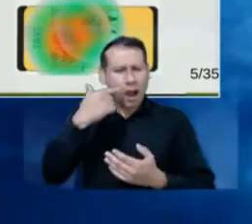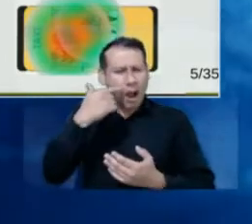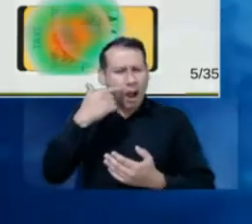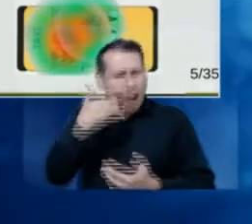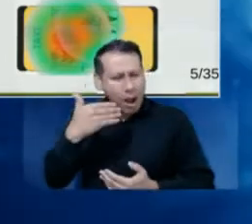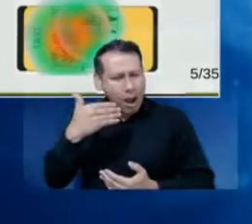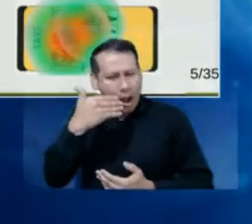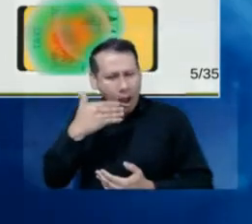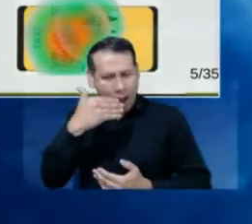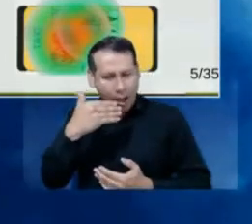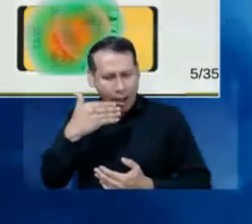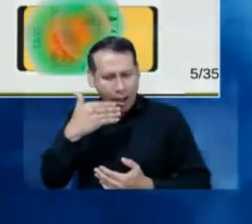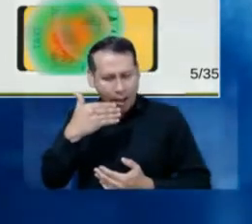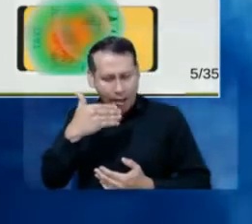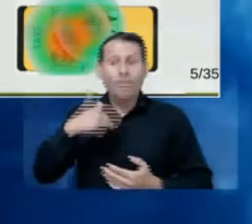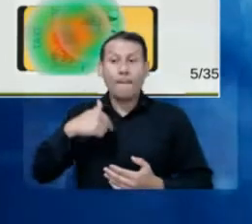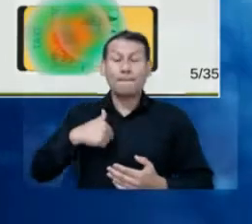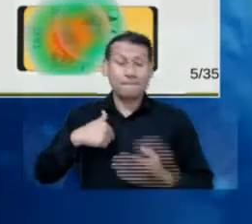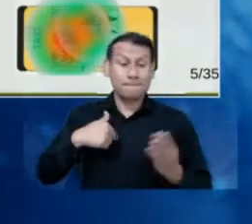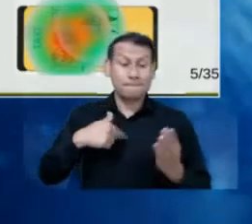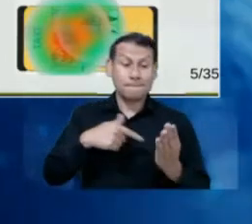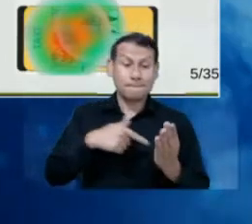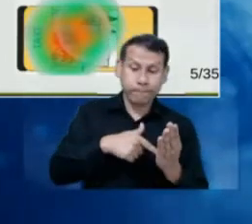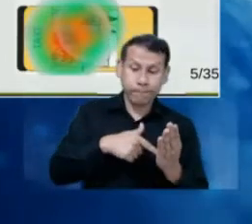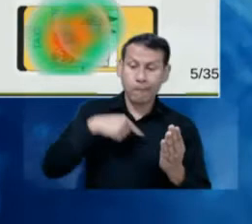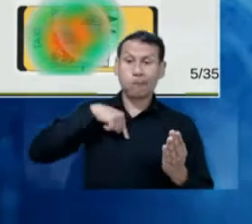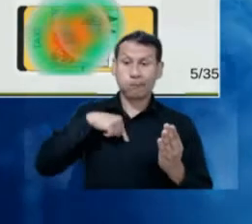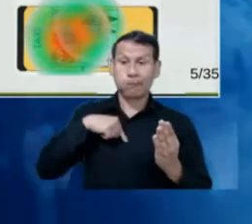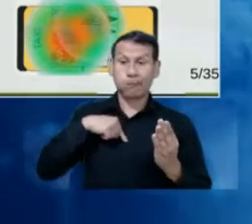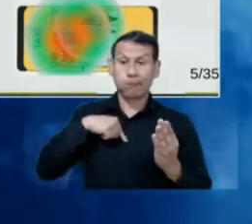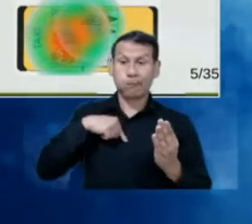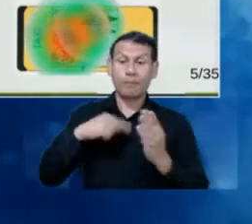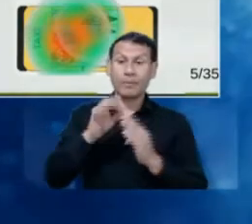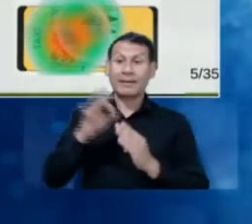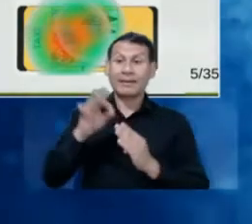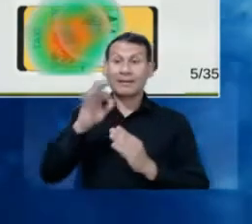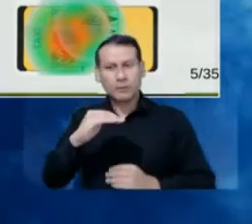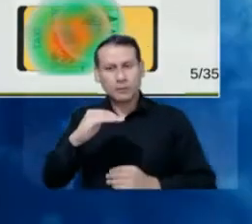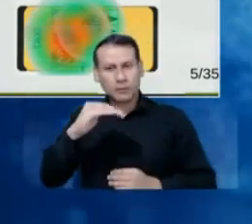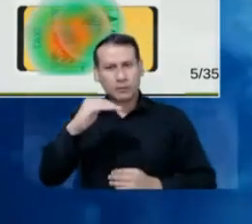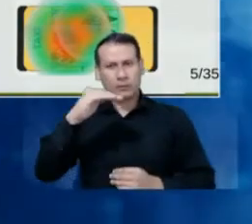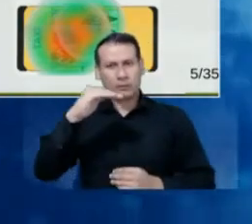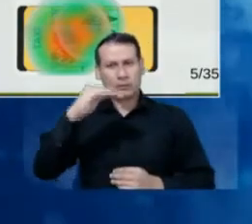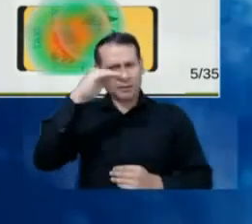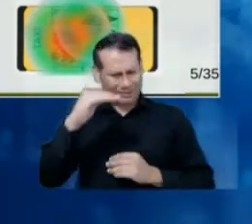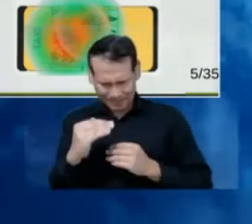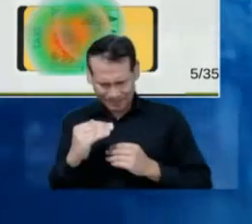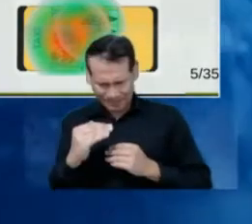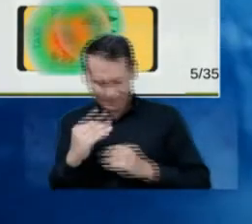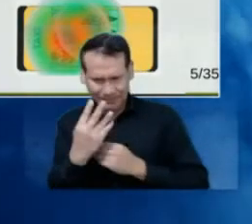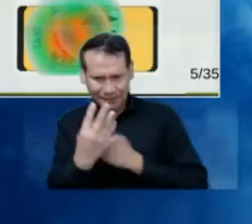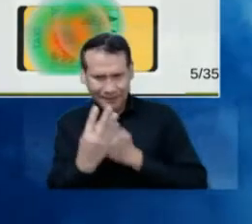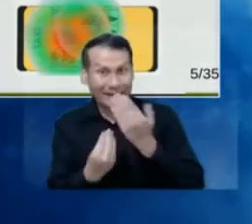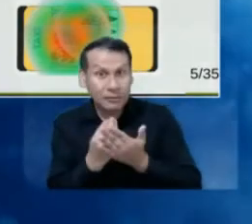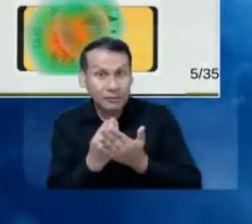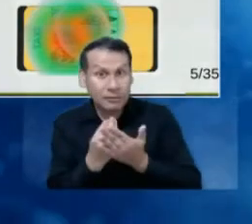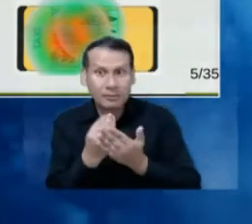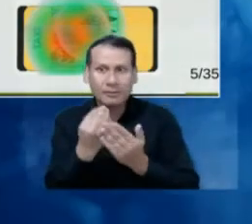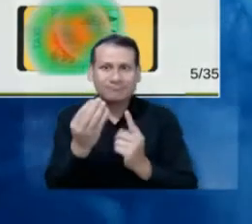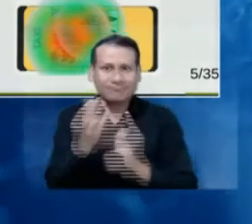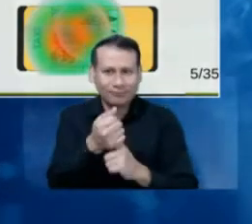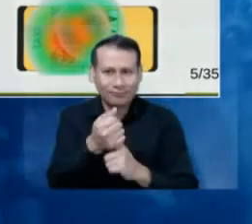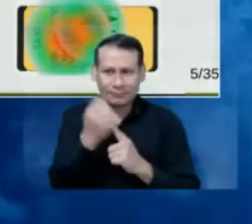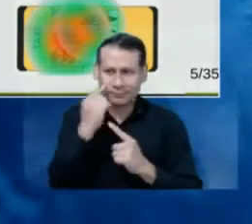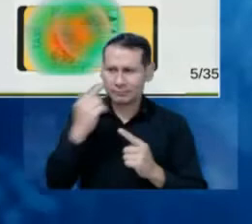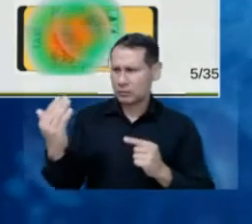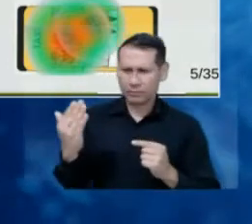of this of temperature, and then we have the results are there compared with the recommendations that we have in